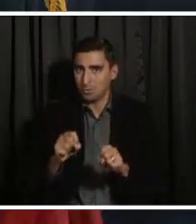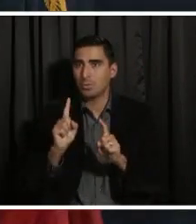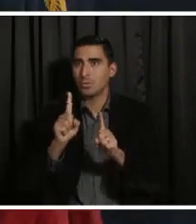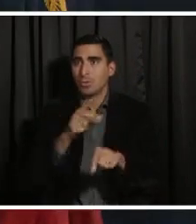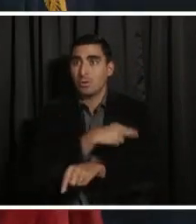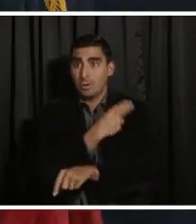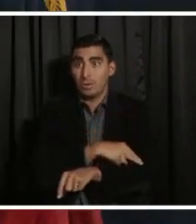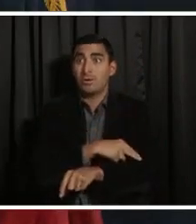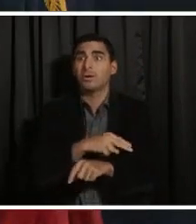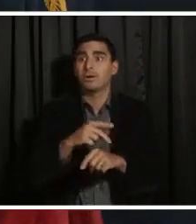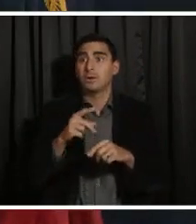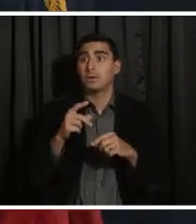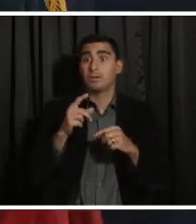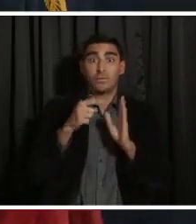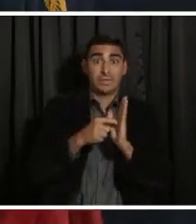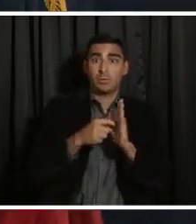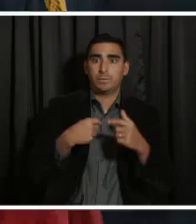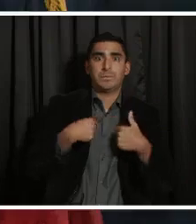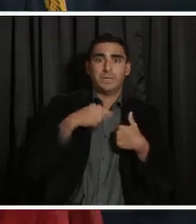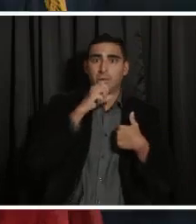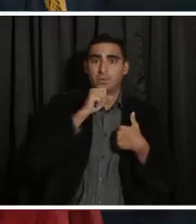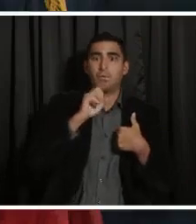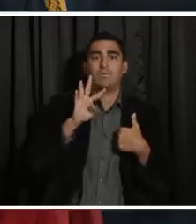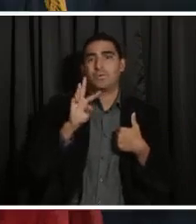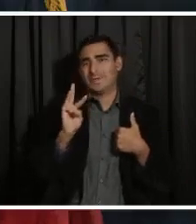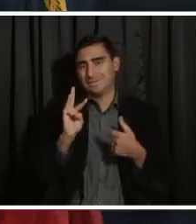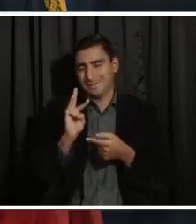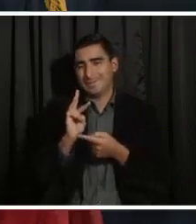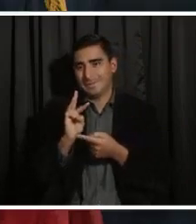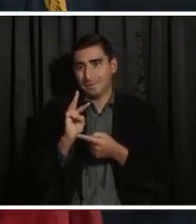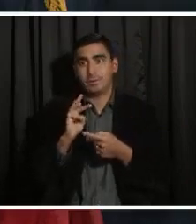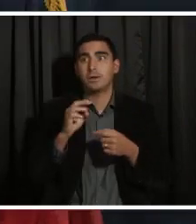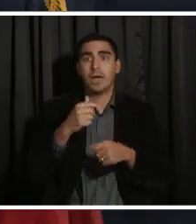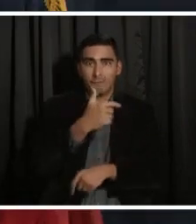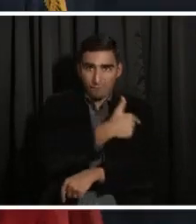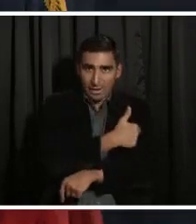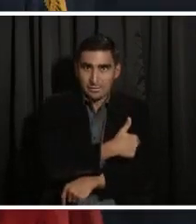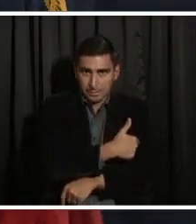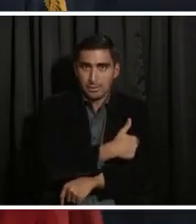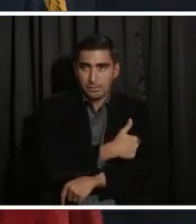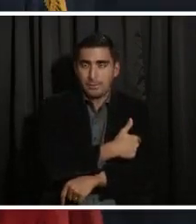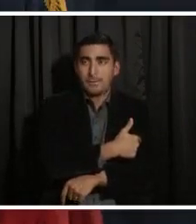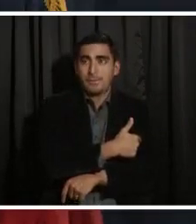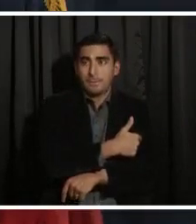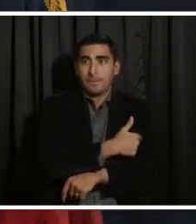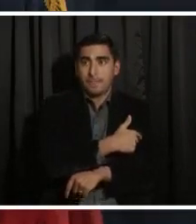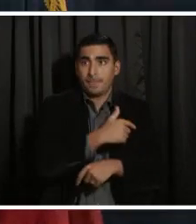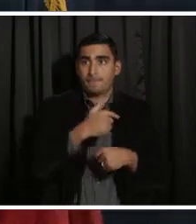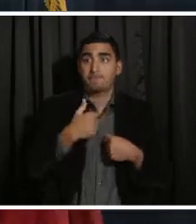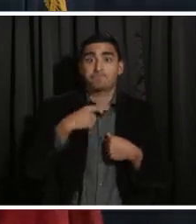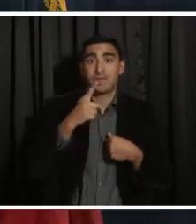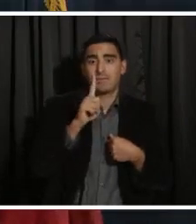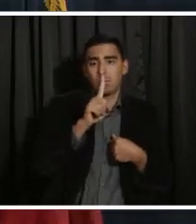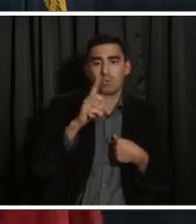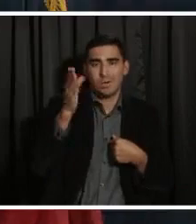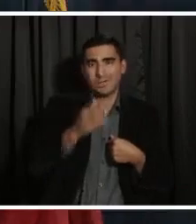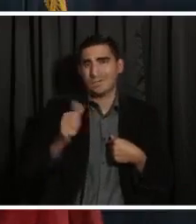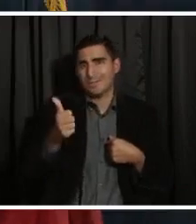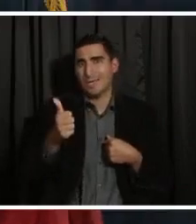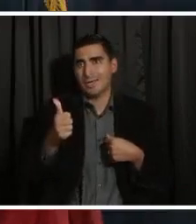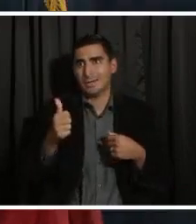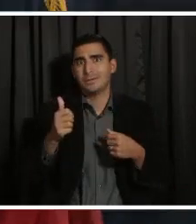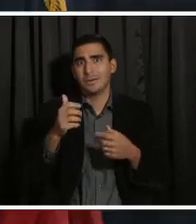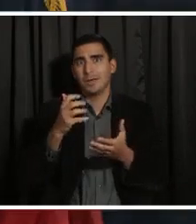healthy 46-year-old like me who's unvaccinated, and you have as much as a 1 in 10 chance of being hospitalized if